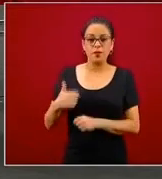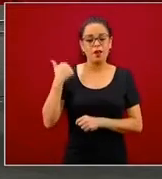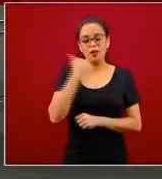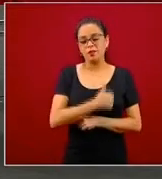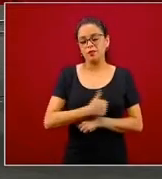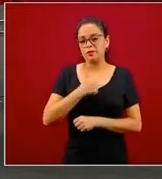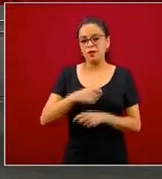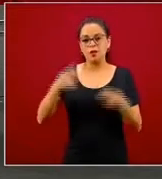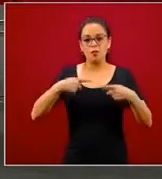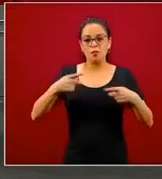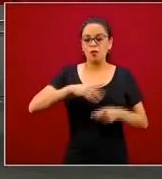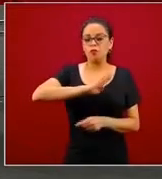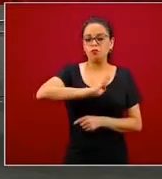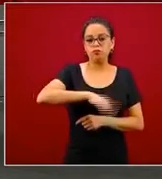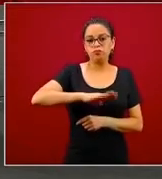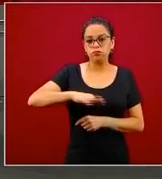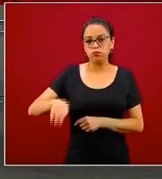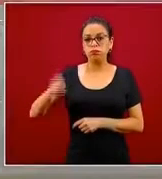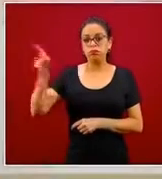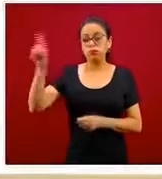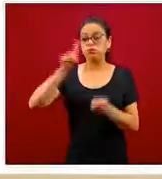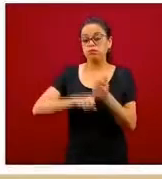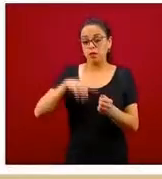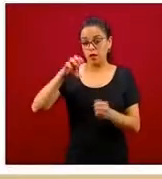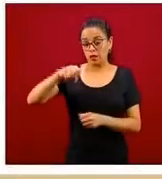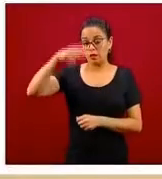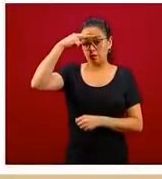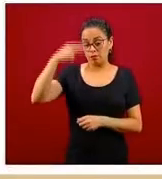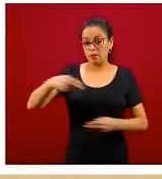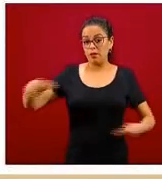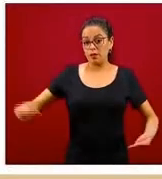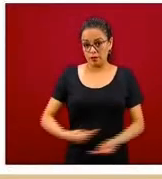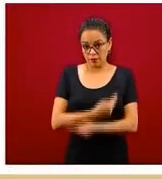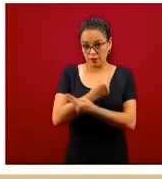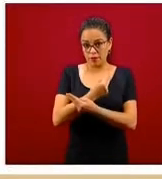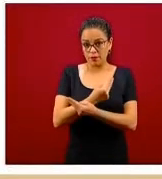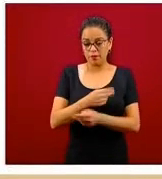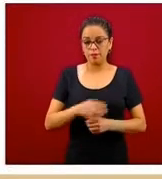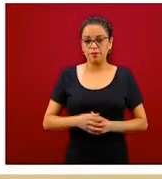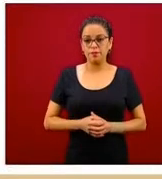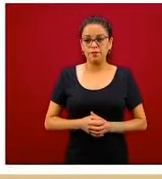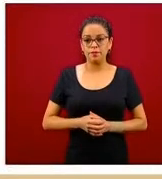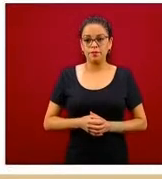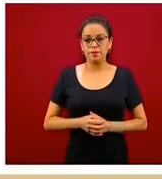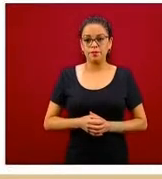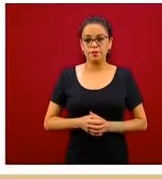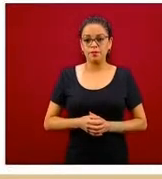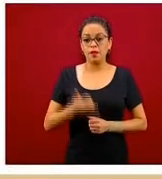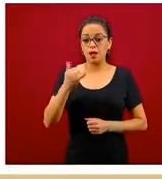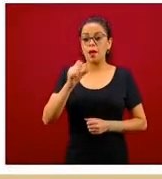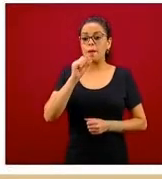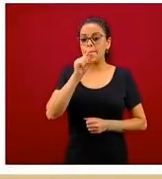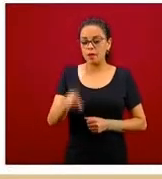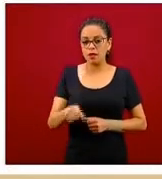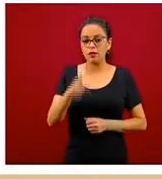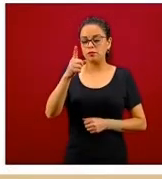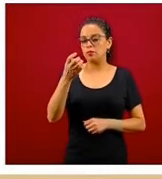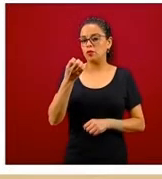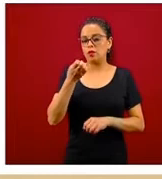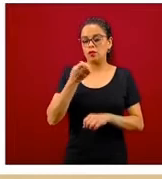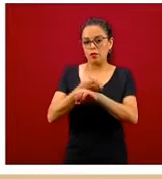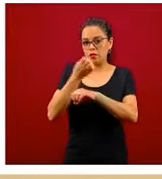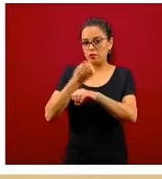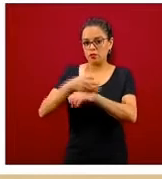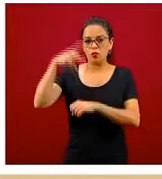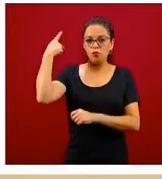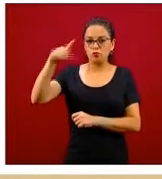the case of people who unfortunately lost their lives, and they are Mexicans. And we also